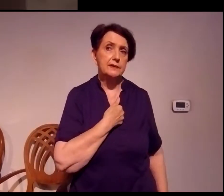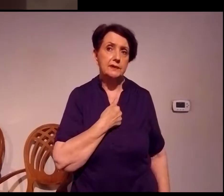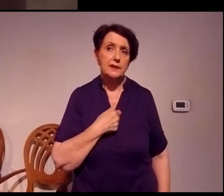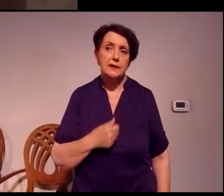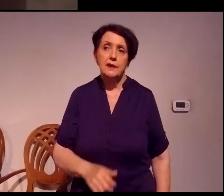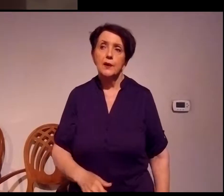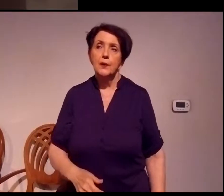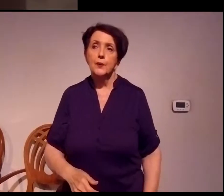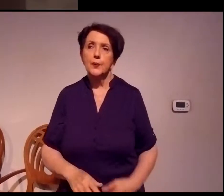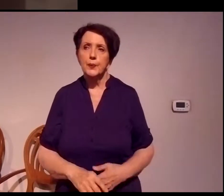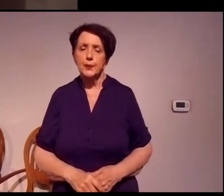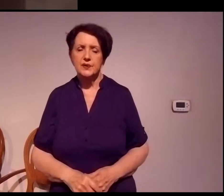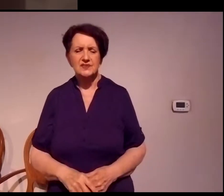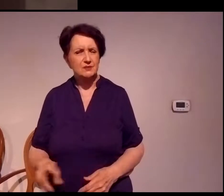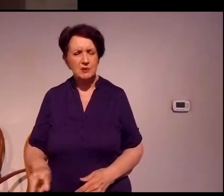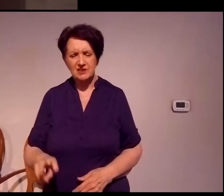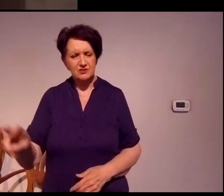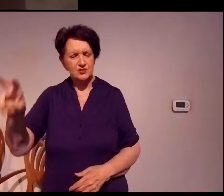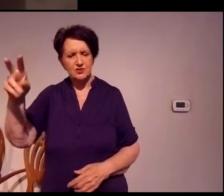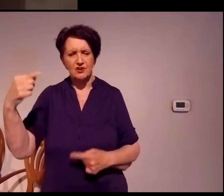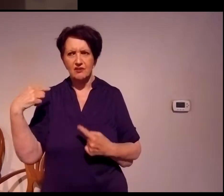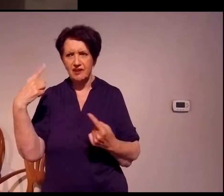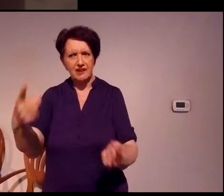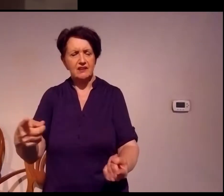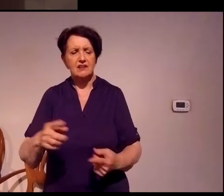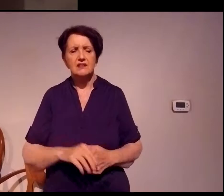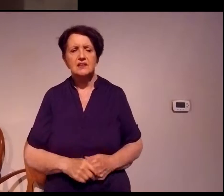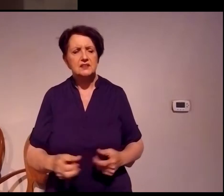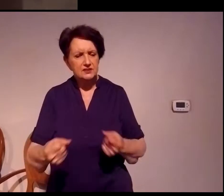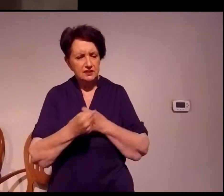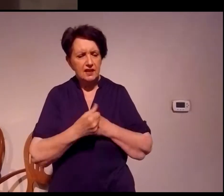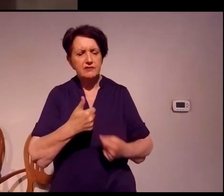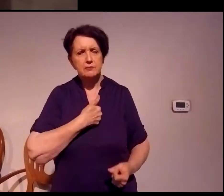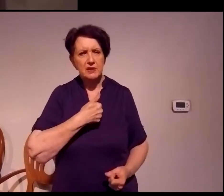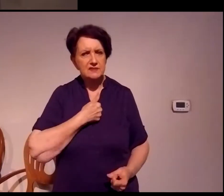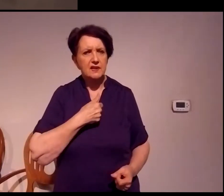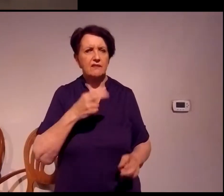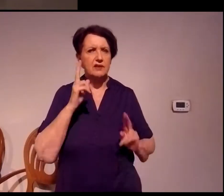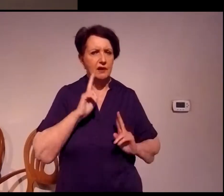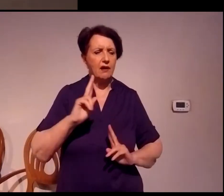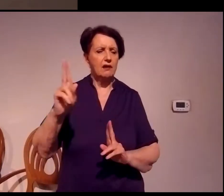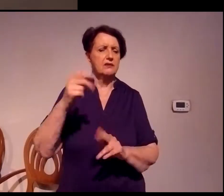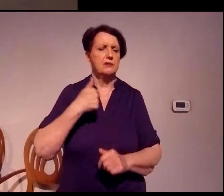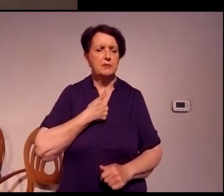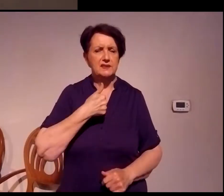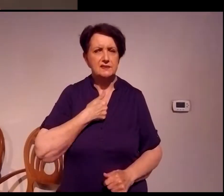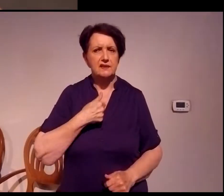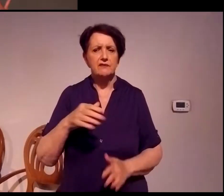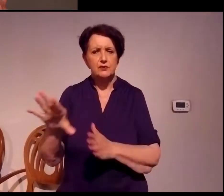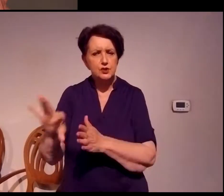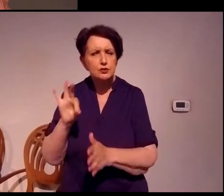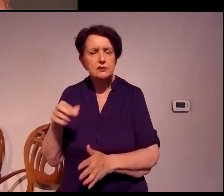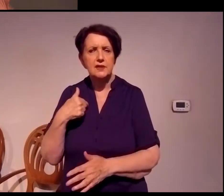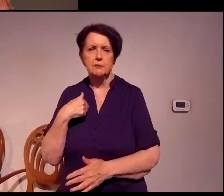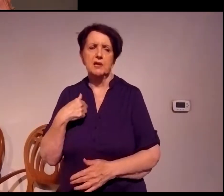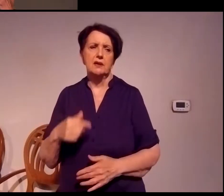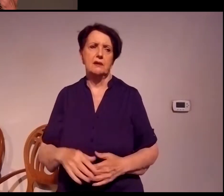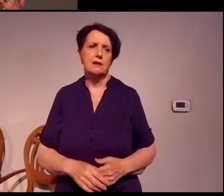Because it's been a journey to get to loving me and honoring me and supporting me and choosing me.